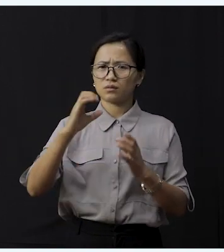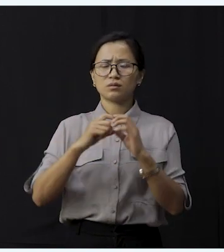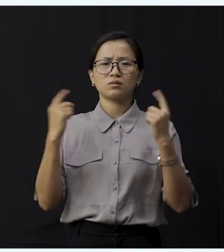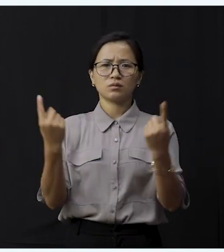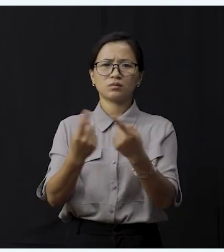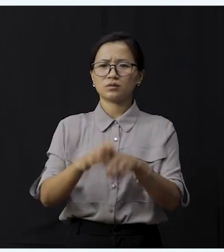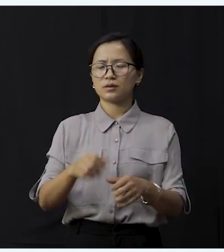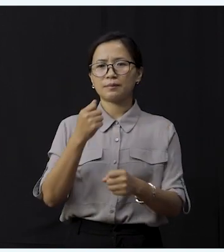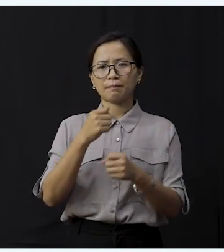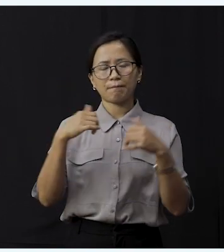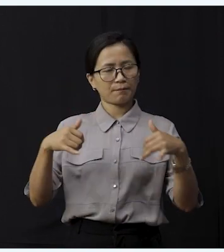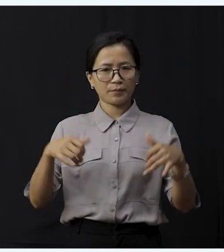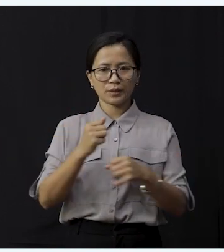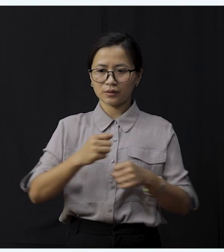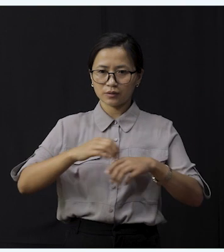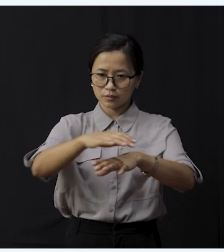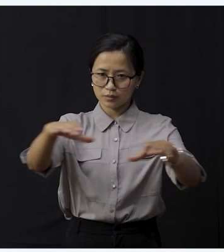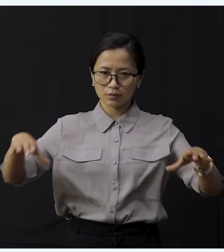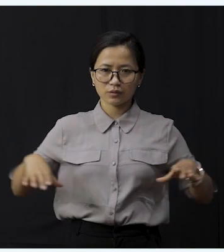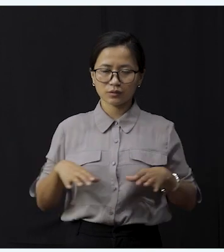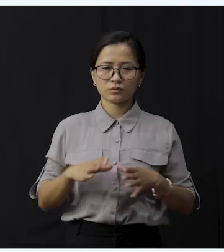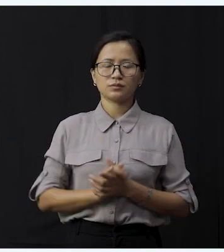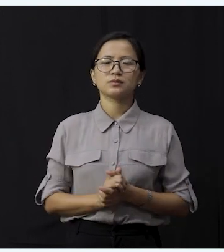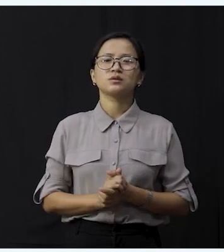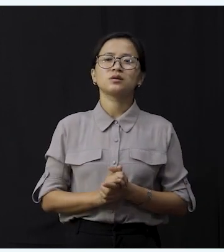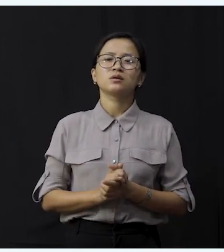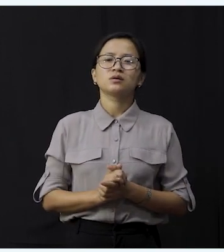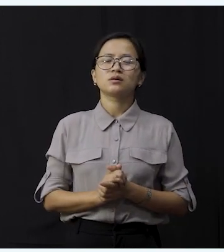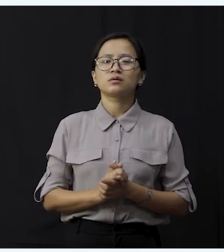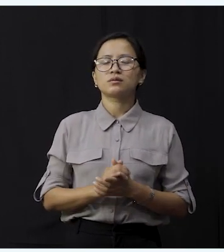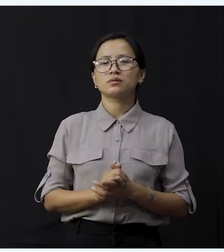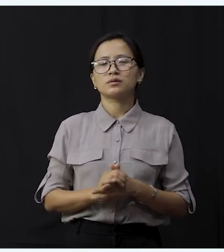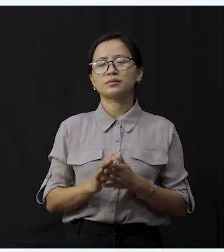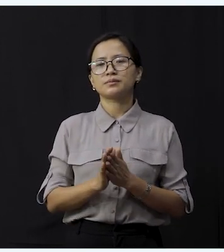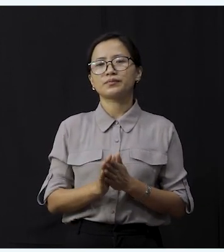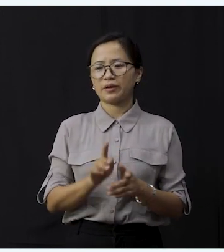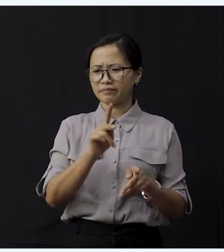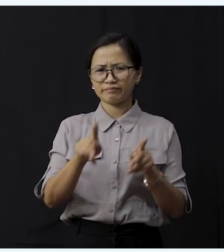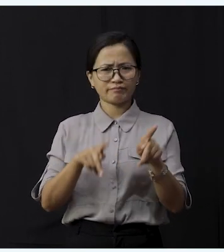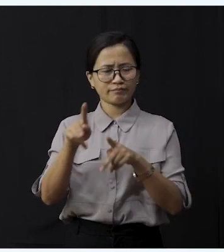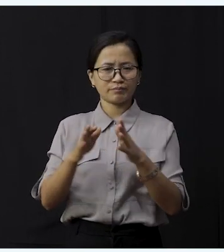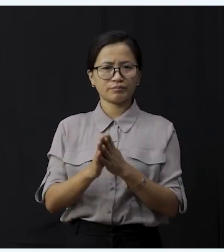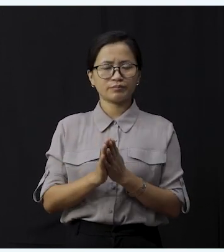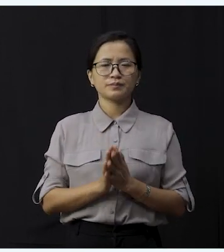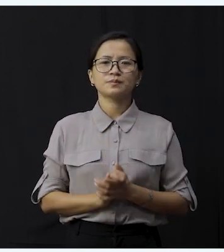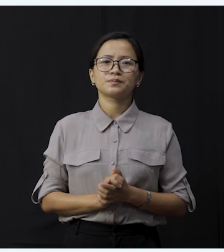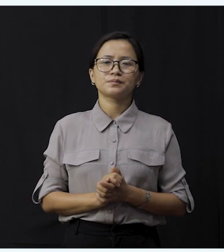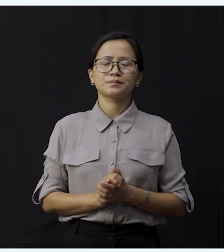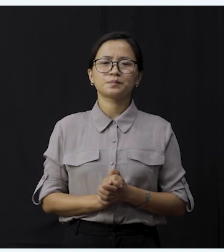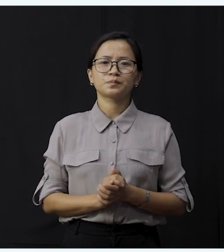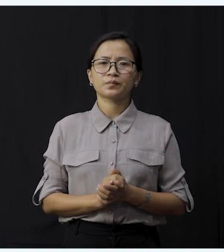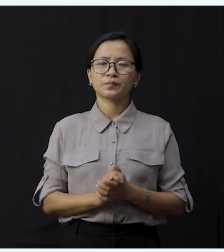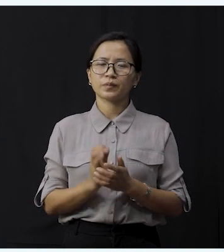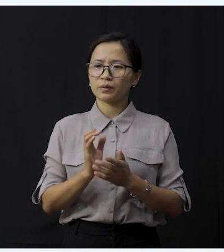a playground. Okay, so the parks, the public transport such as a bus or a train or